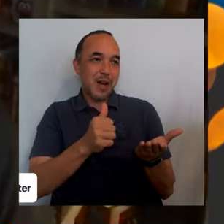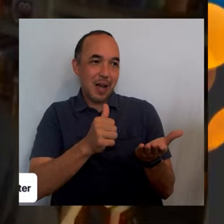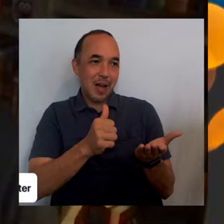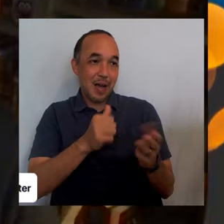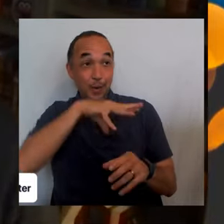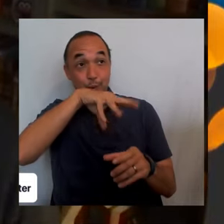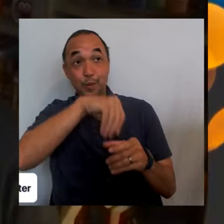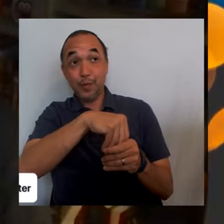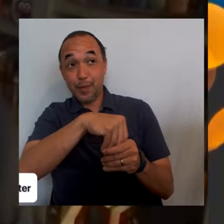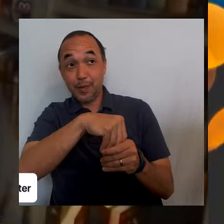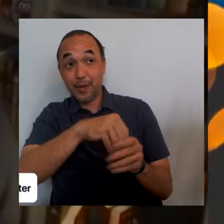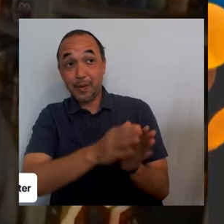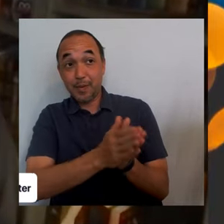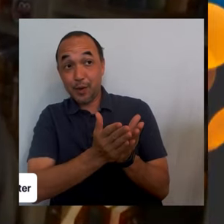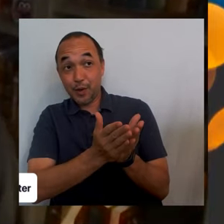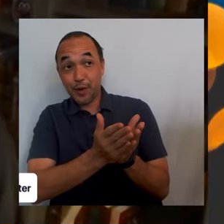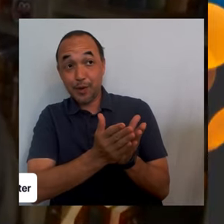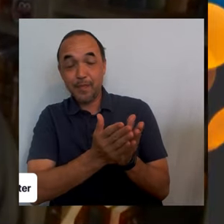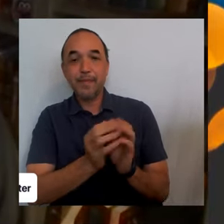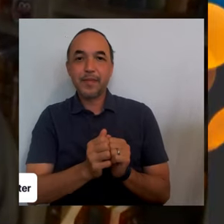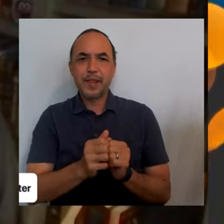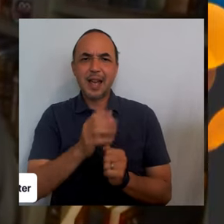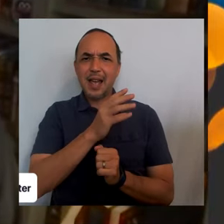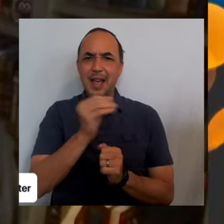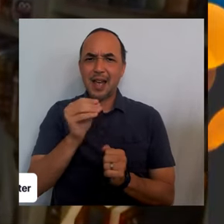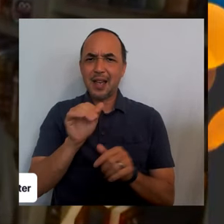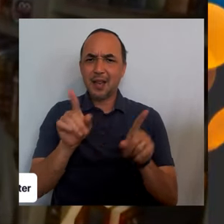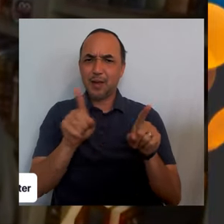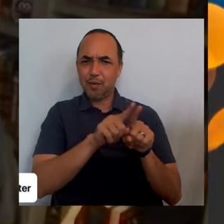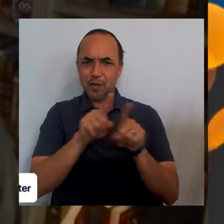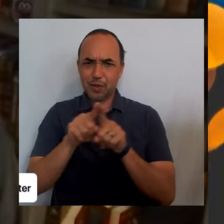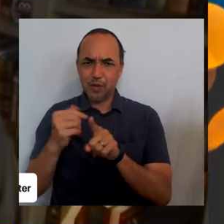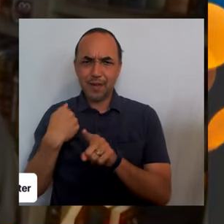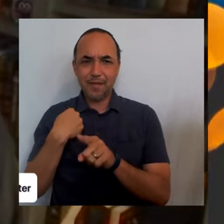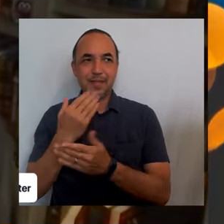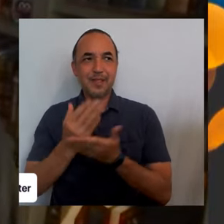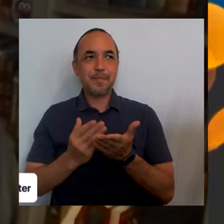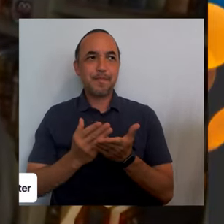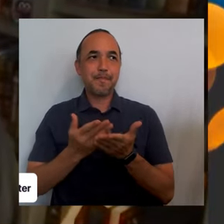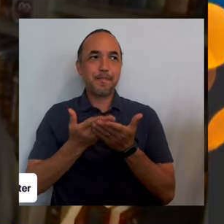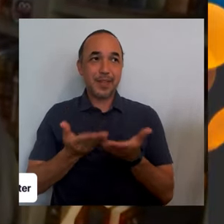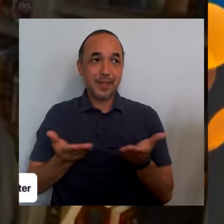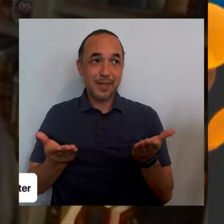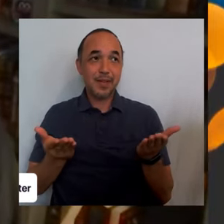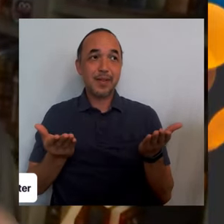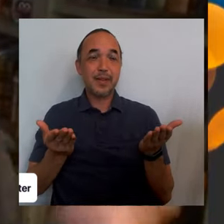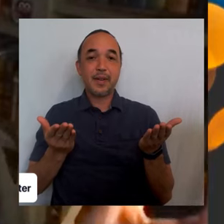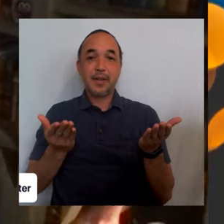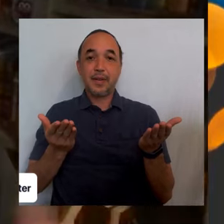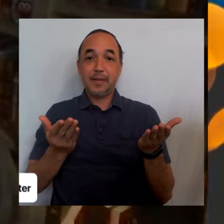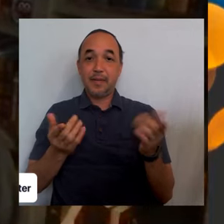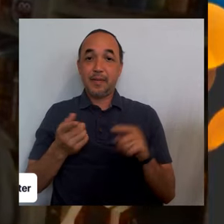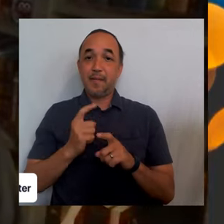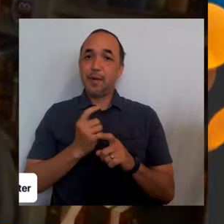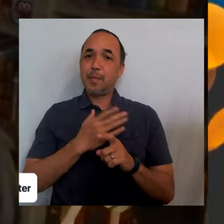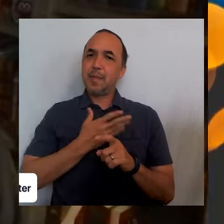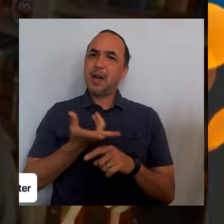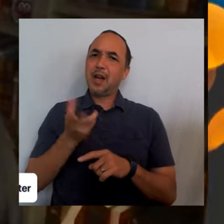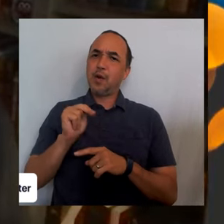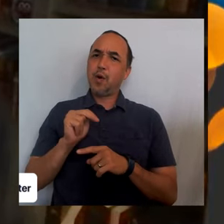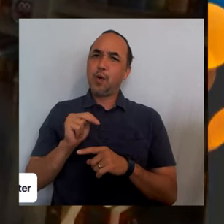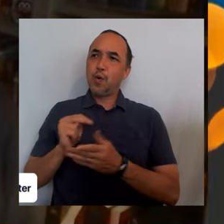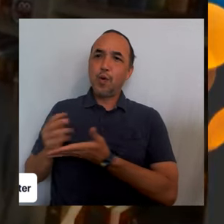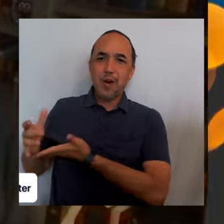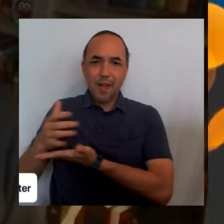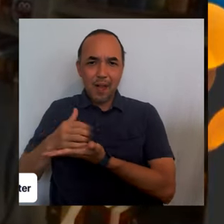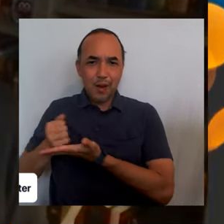shared in the book. And I also have some items here from my own collection of things